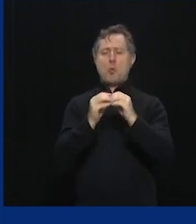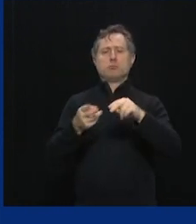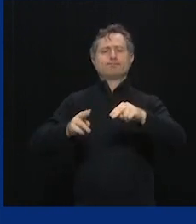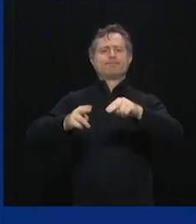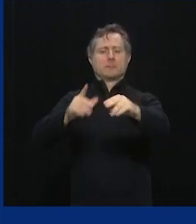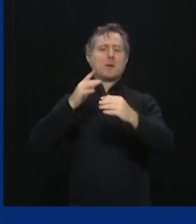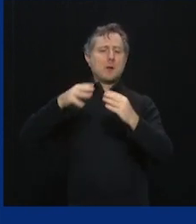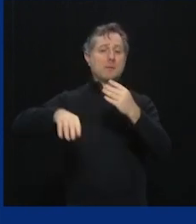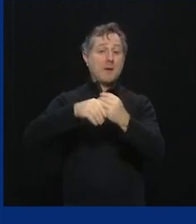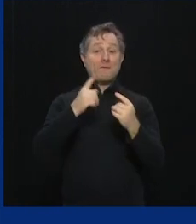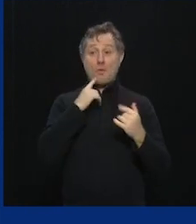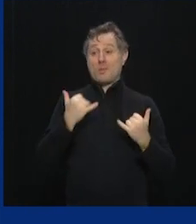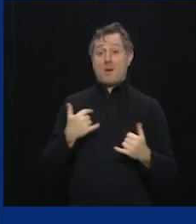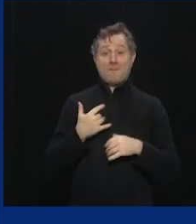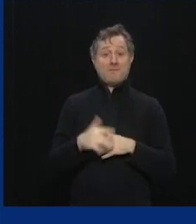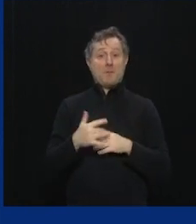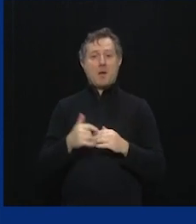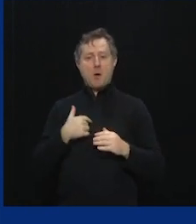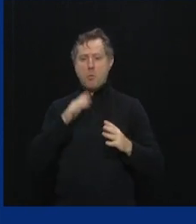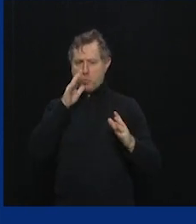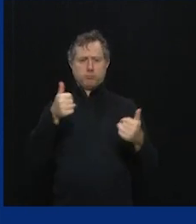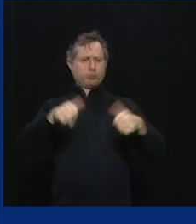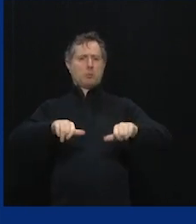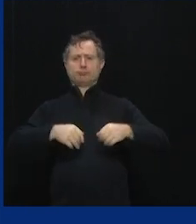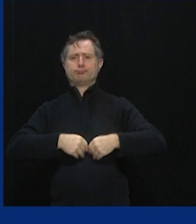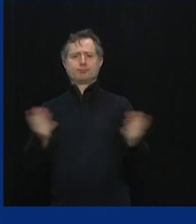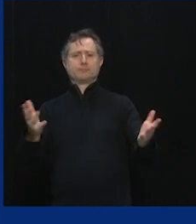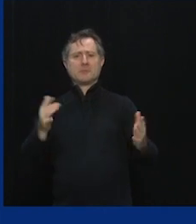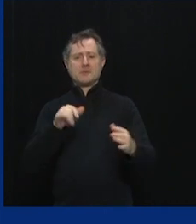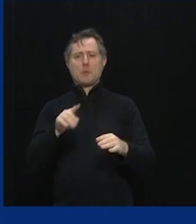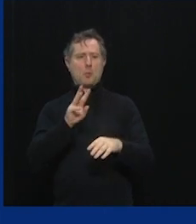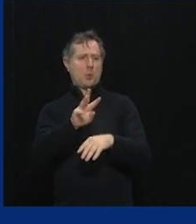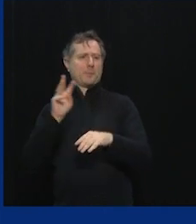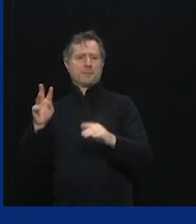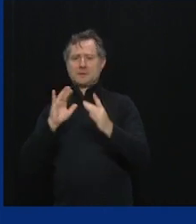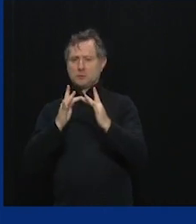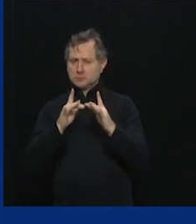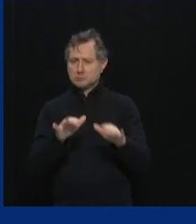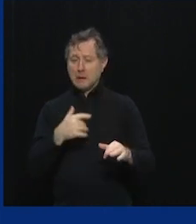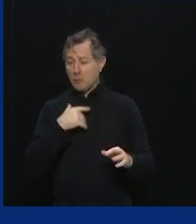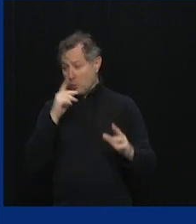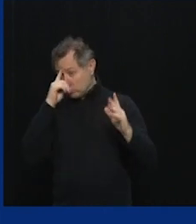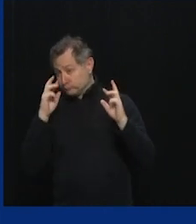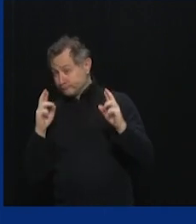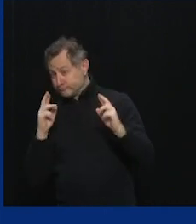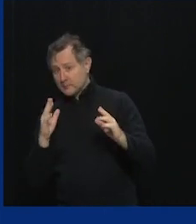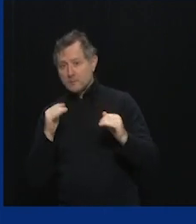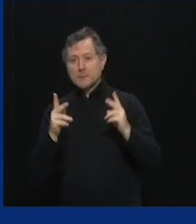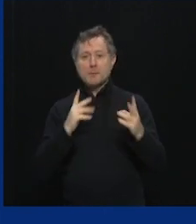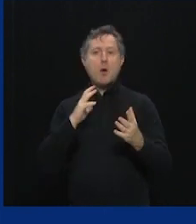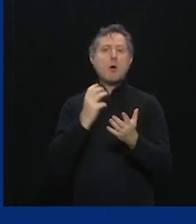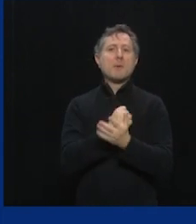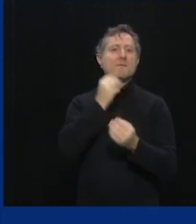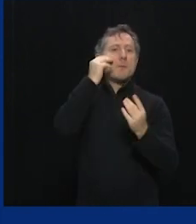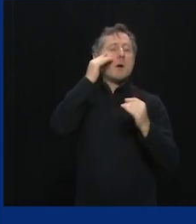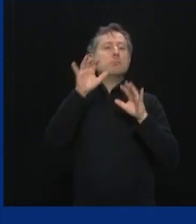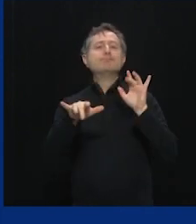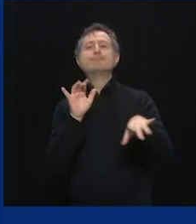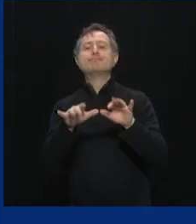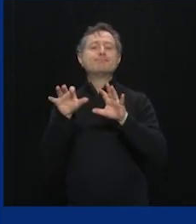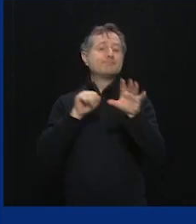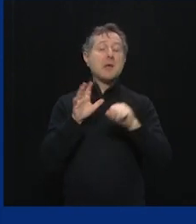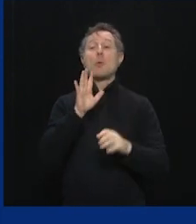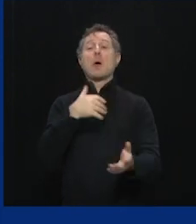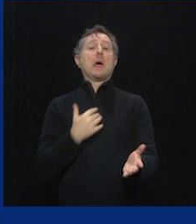available, and we can put them out here on this site here. So hopefully people will take advantage of this information. Again, it's all